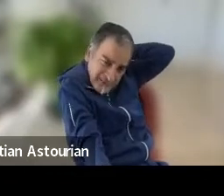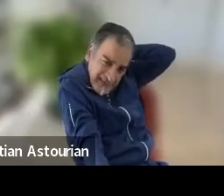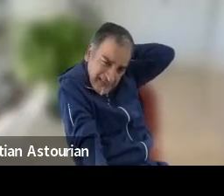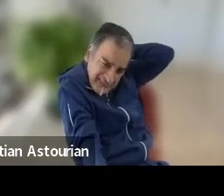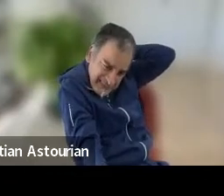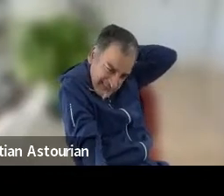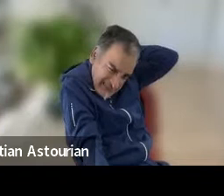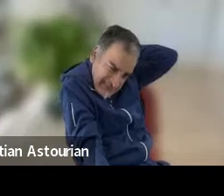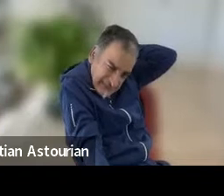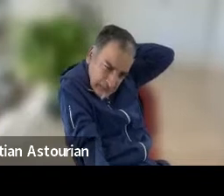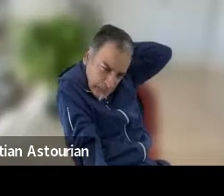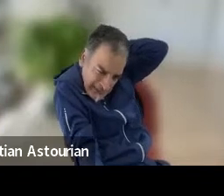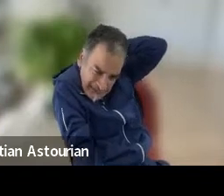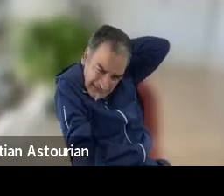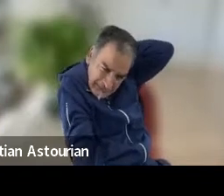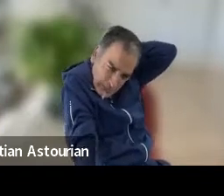avoid this